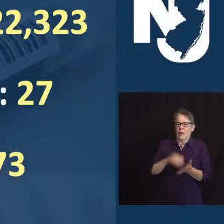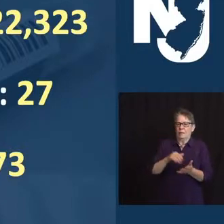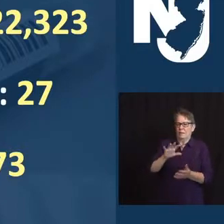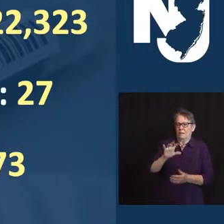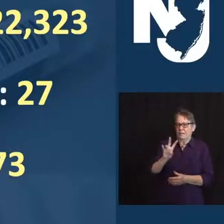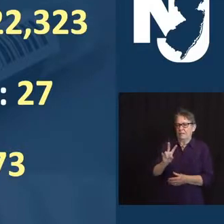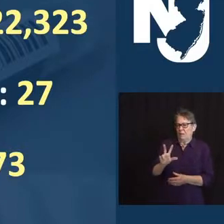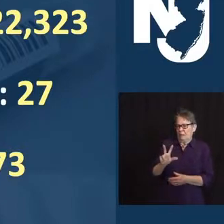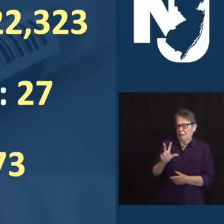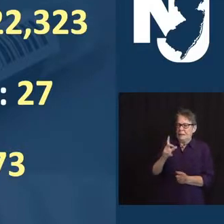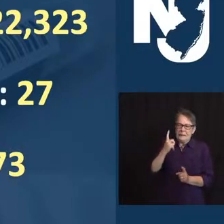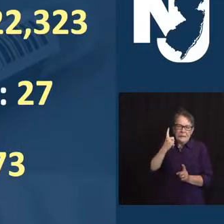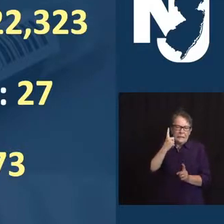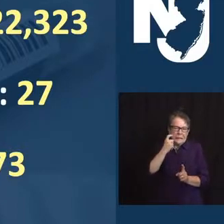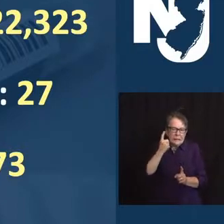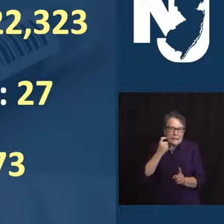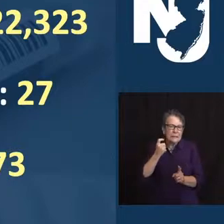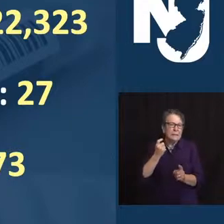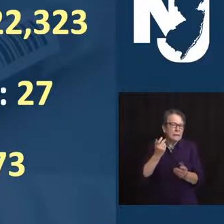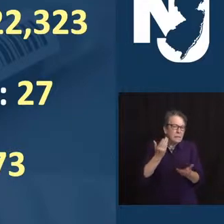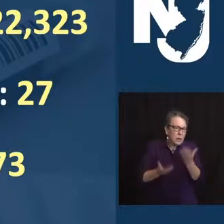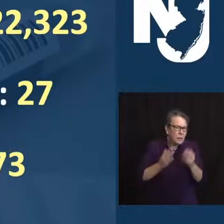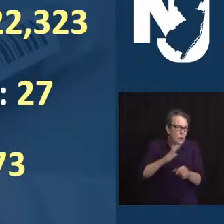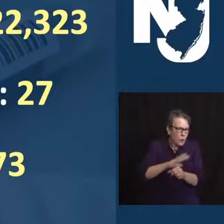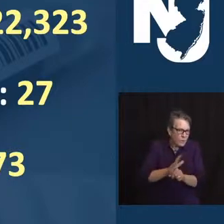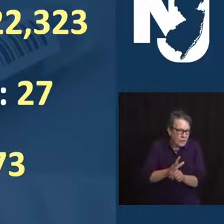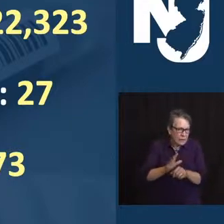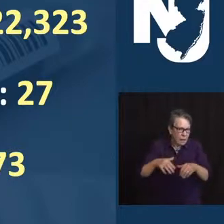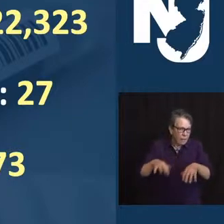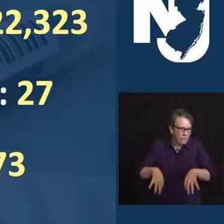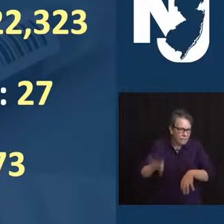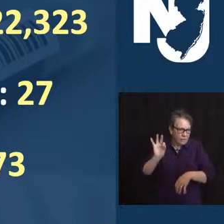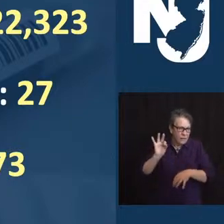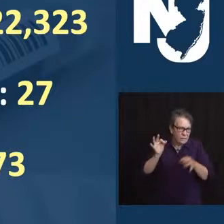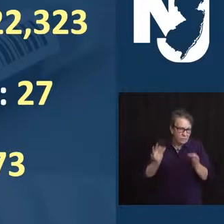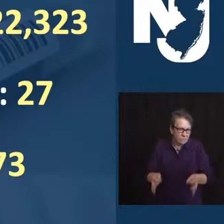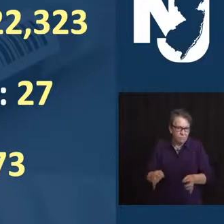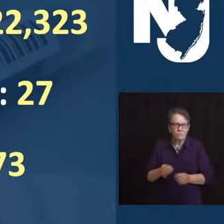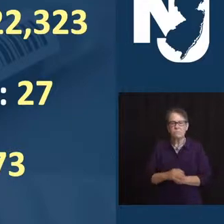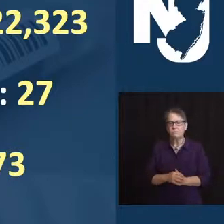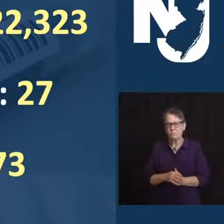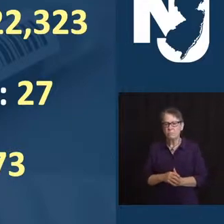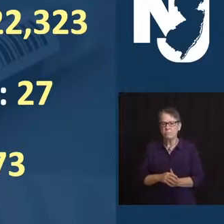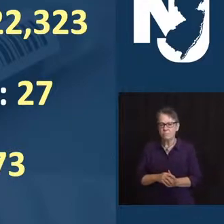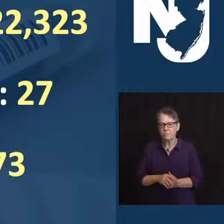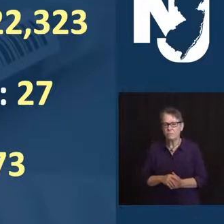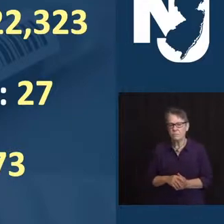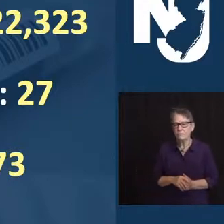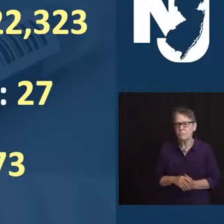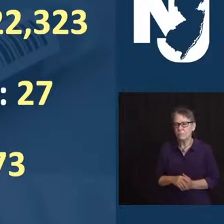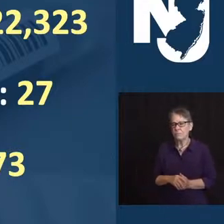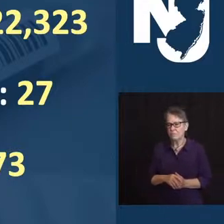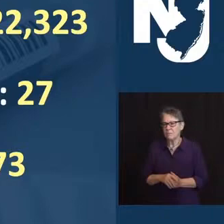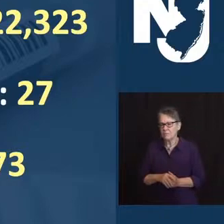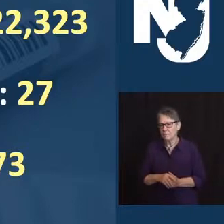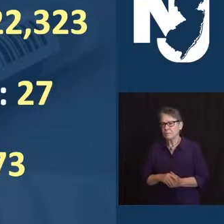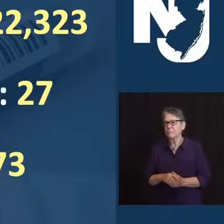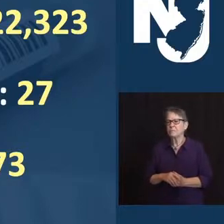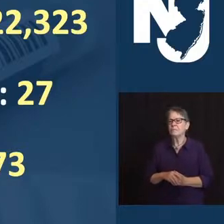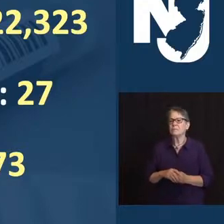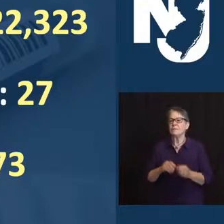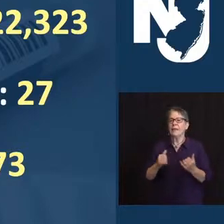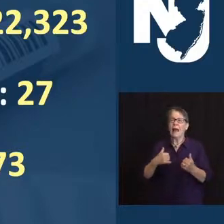2,573 deaths remaining listed as probable. As we do at this point in our proceedings every day, let's take a